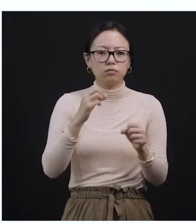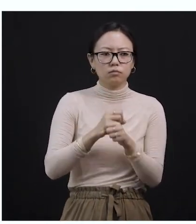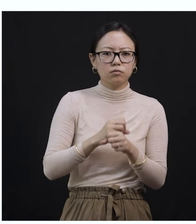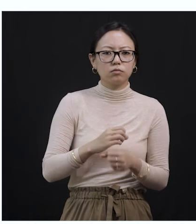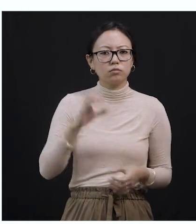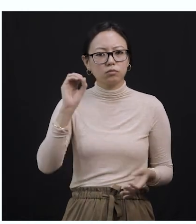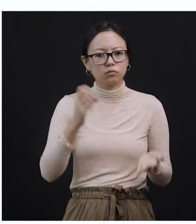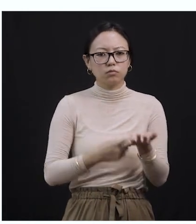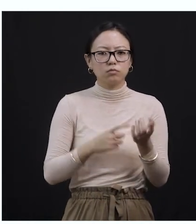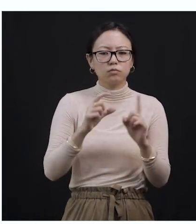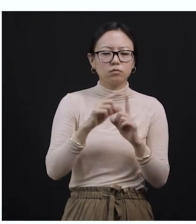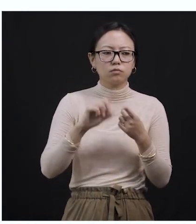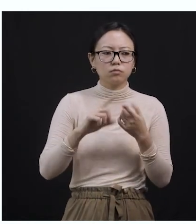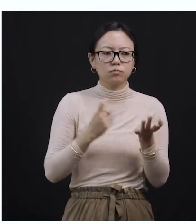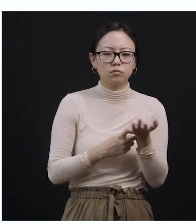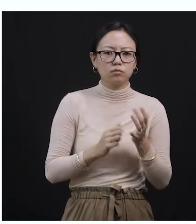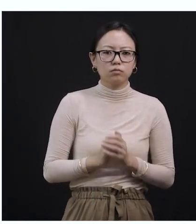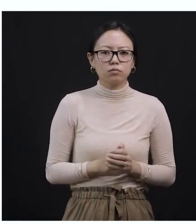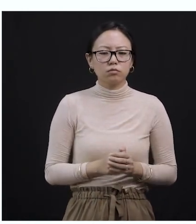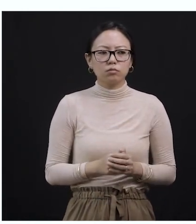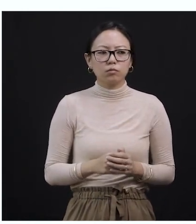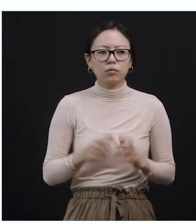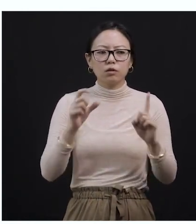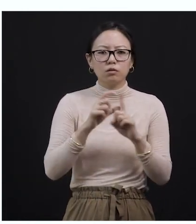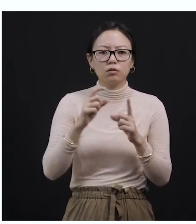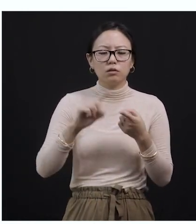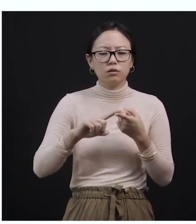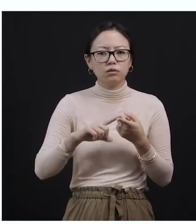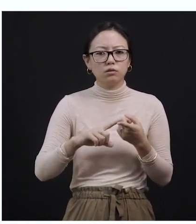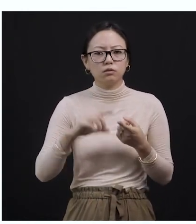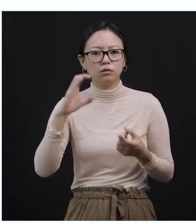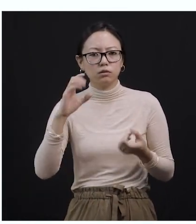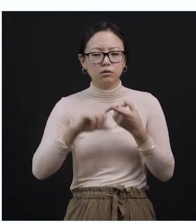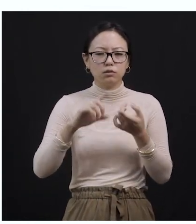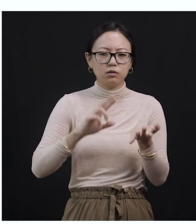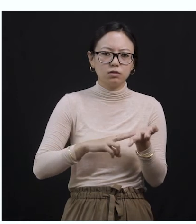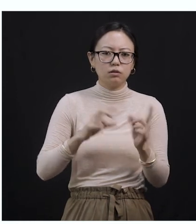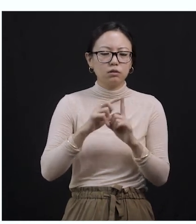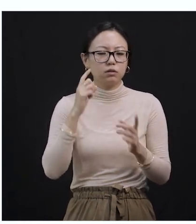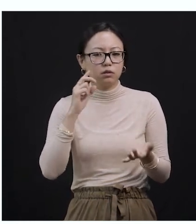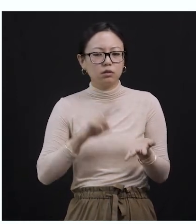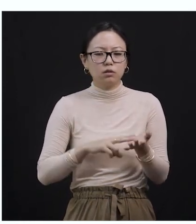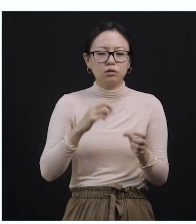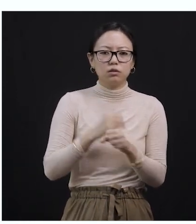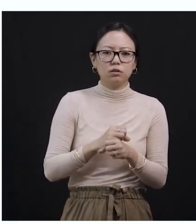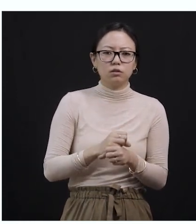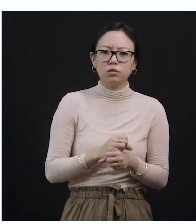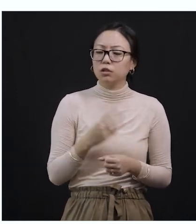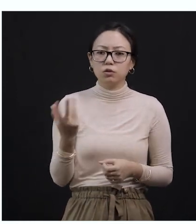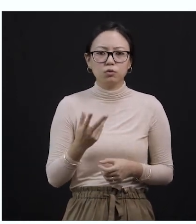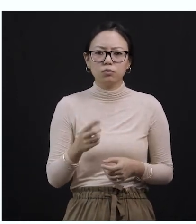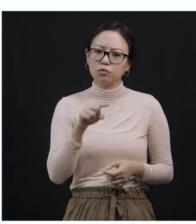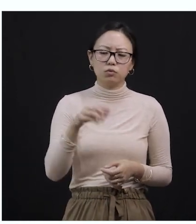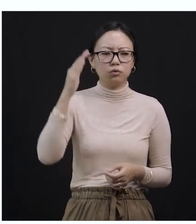already learned descending means from biggest to smallest, okay? So let's look at the numbers given here. We